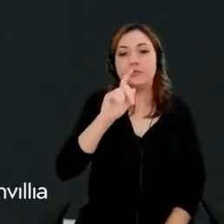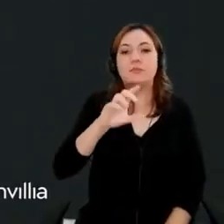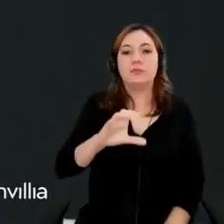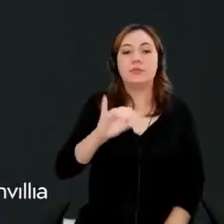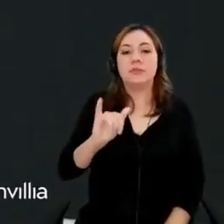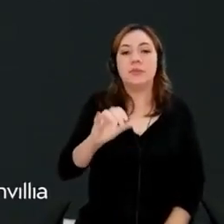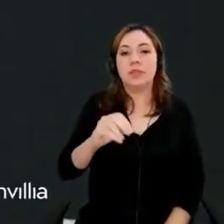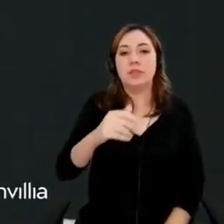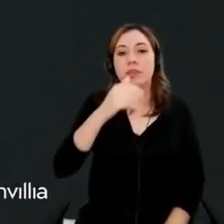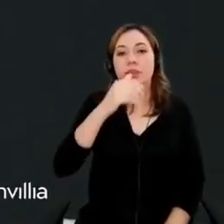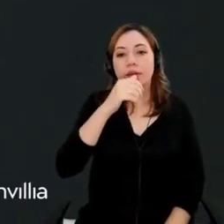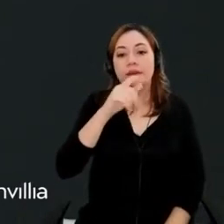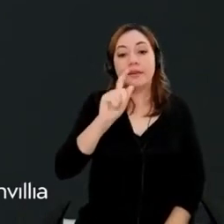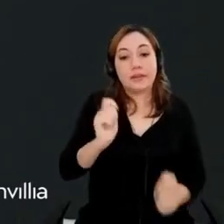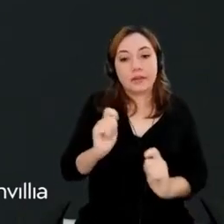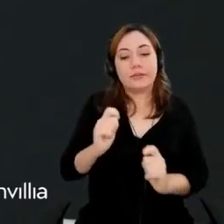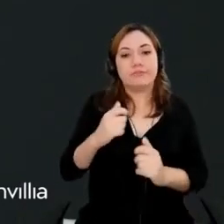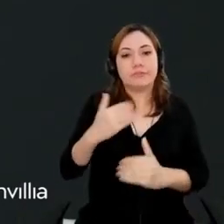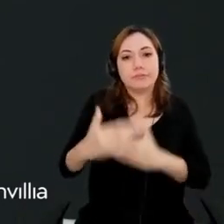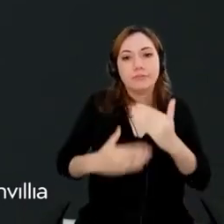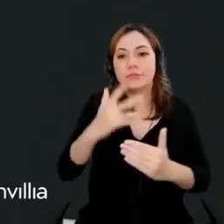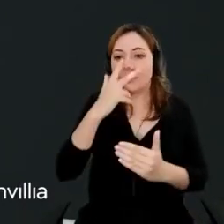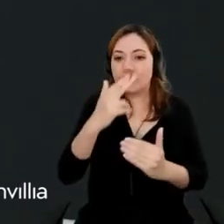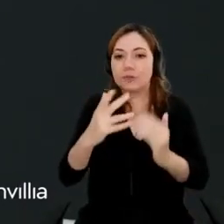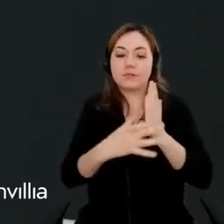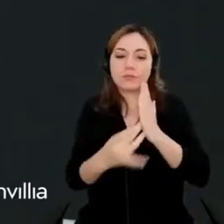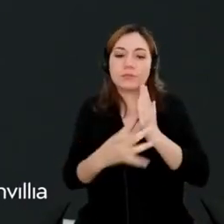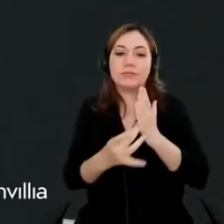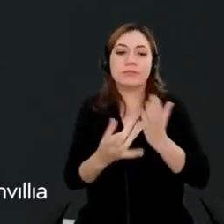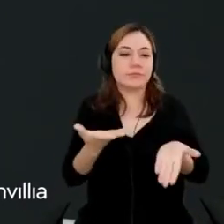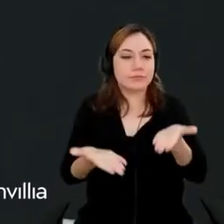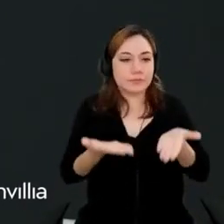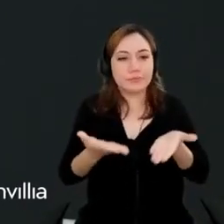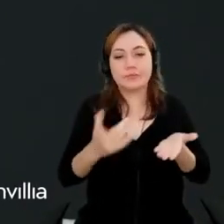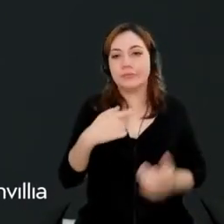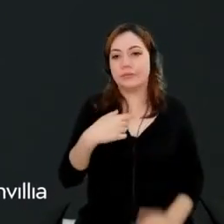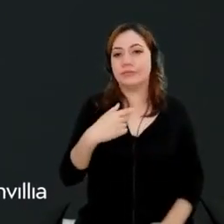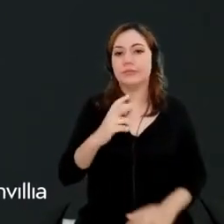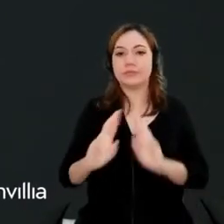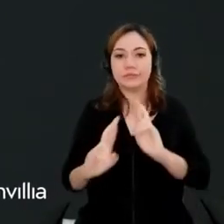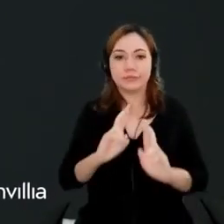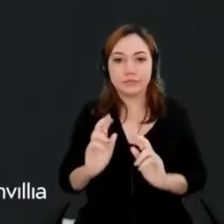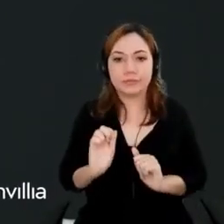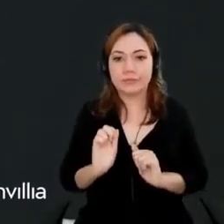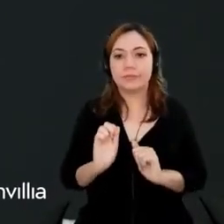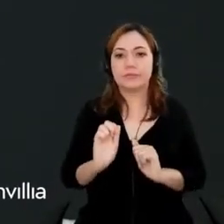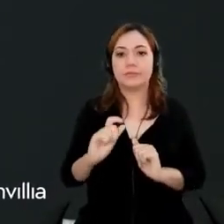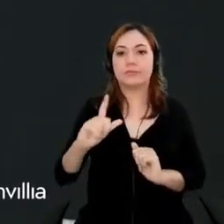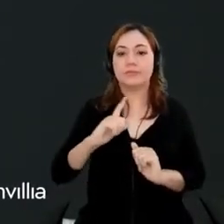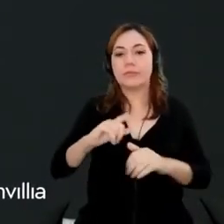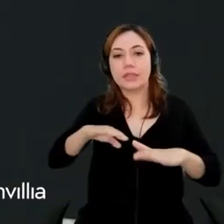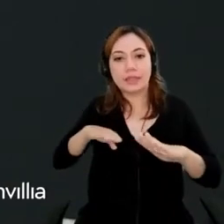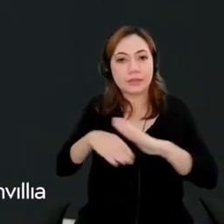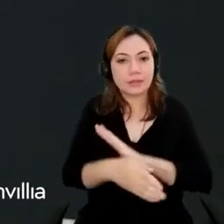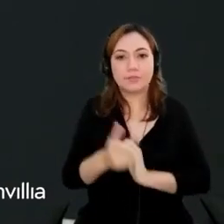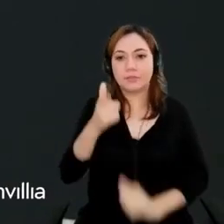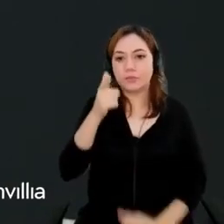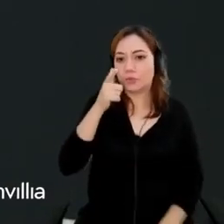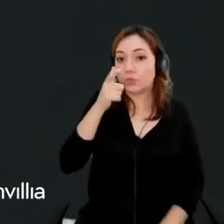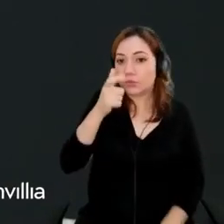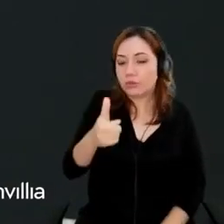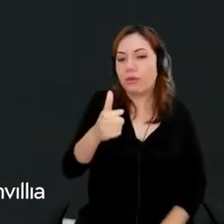that, like relationship, adaptability, curiosity, and other ones that in